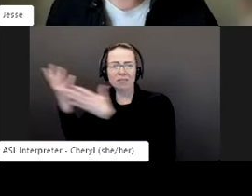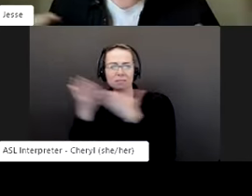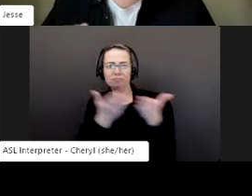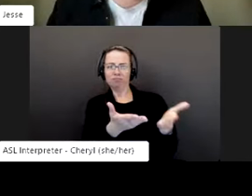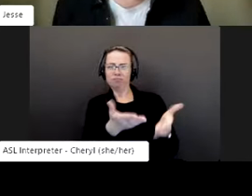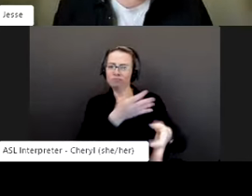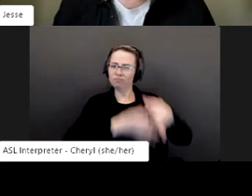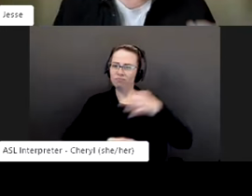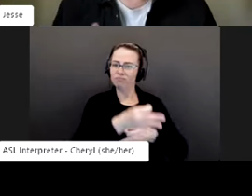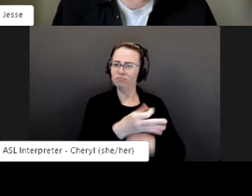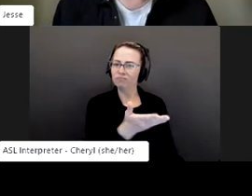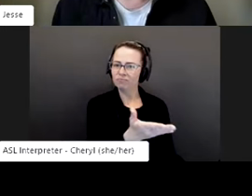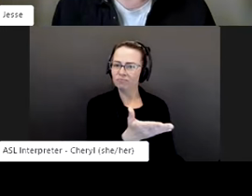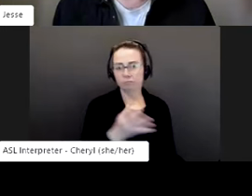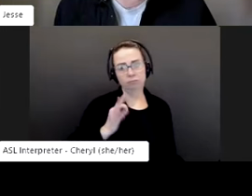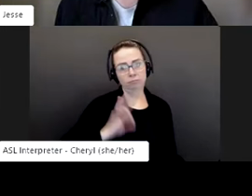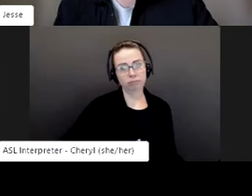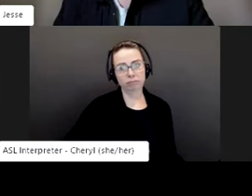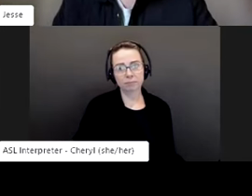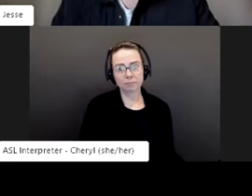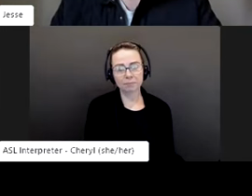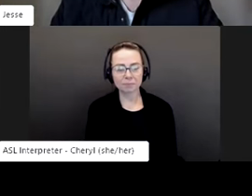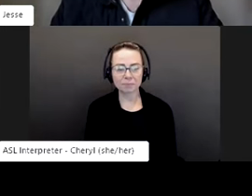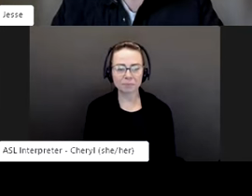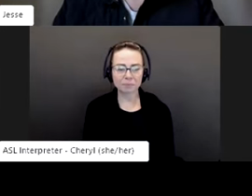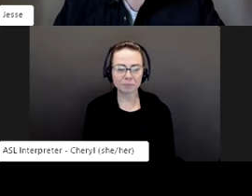copy stand. So a really useful thing there.